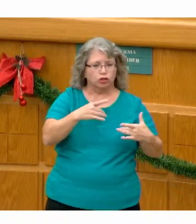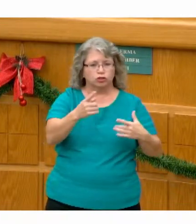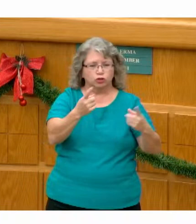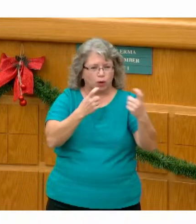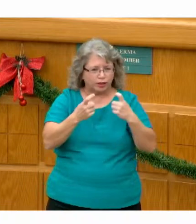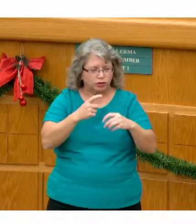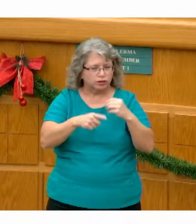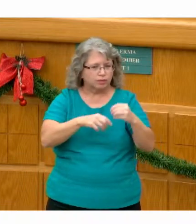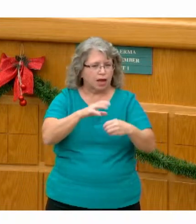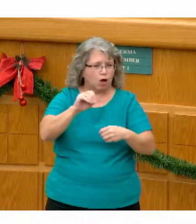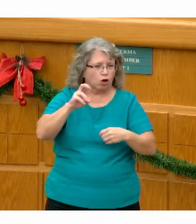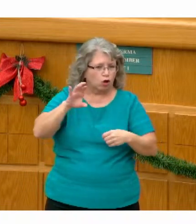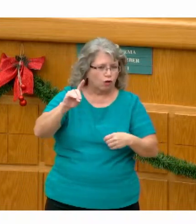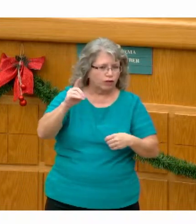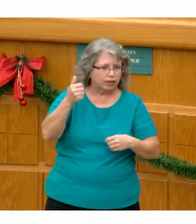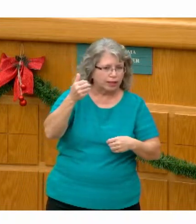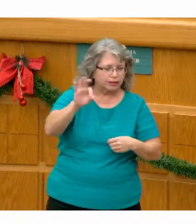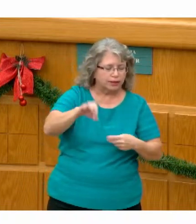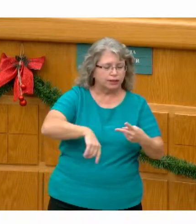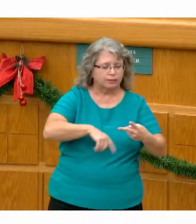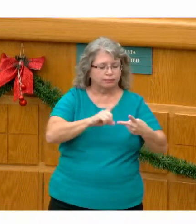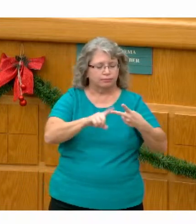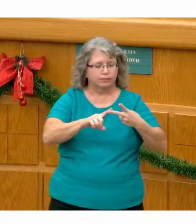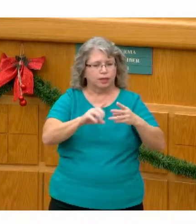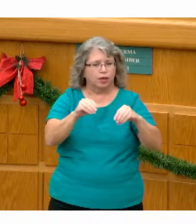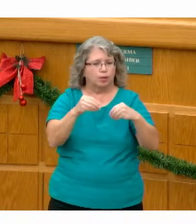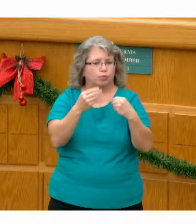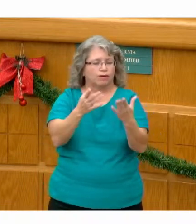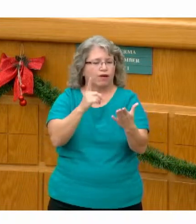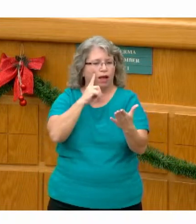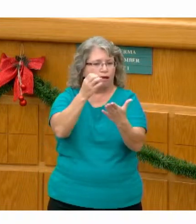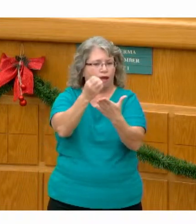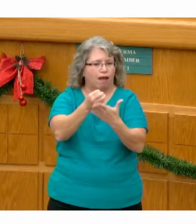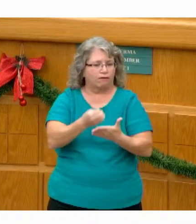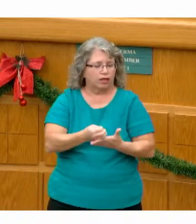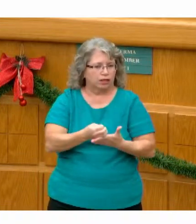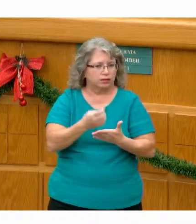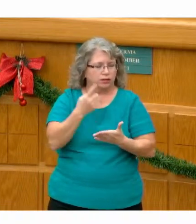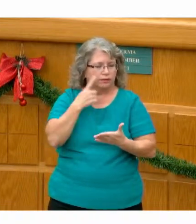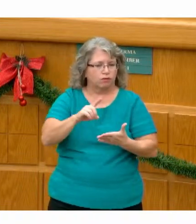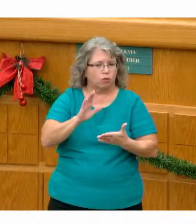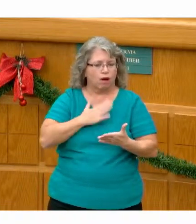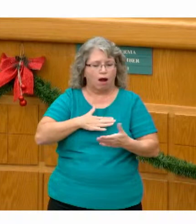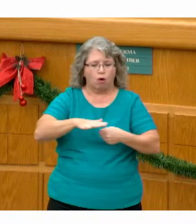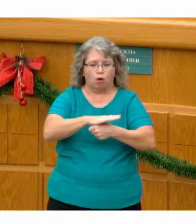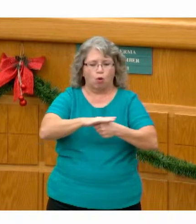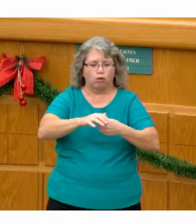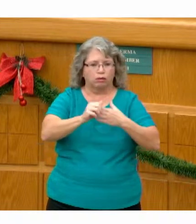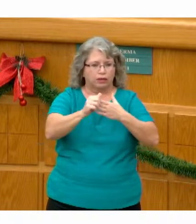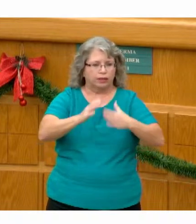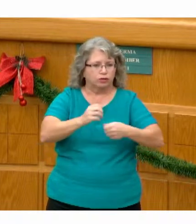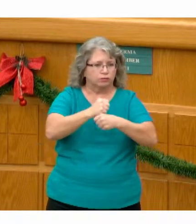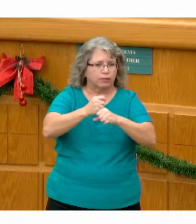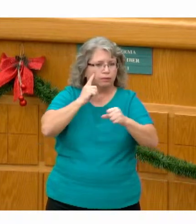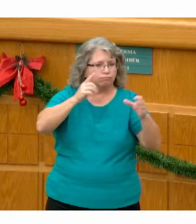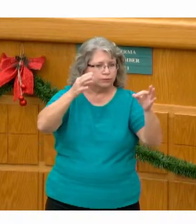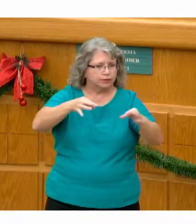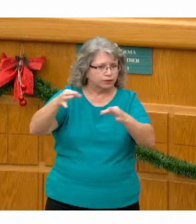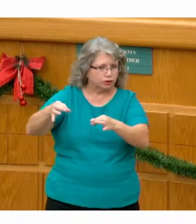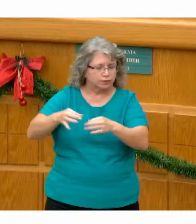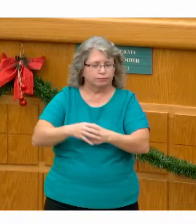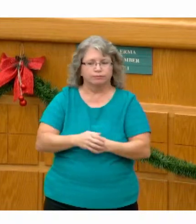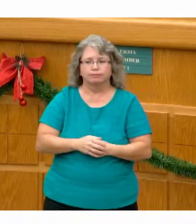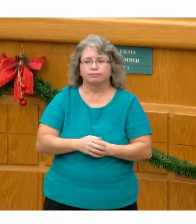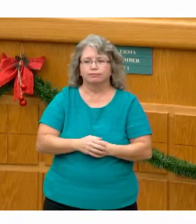COVID-19, and 2 is to enable evidence-based decision-making on behalf of our local leaders. We're going to get right into